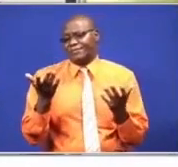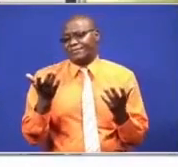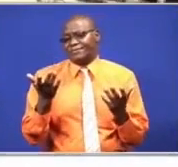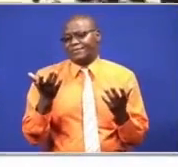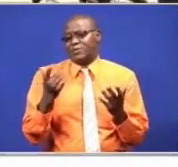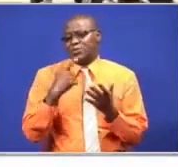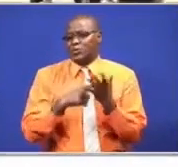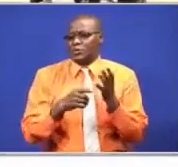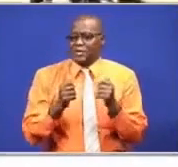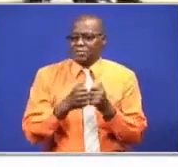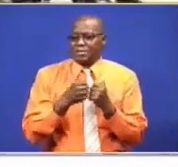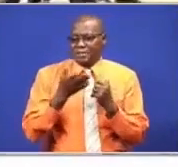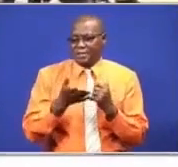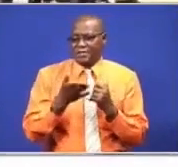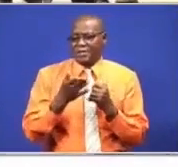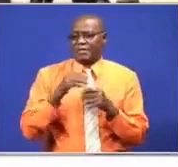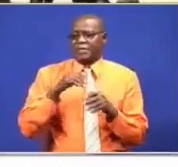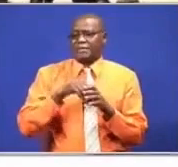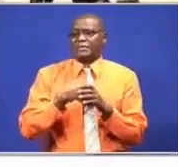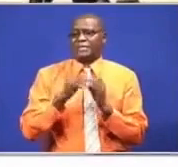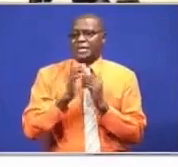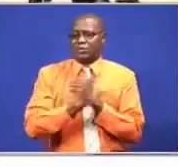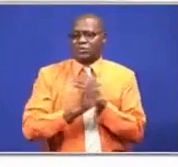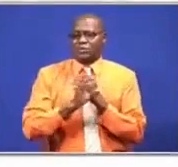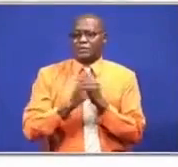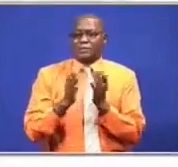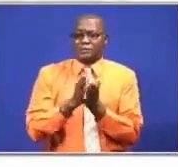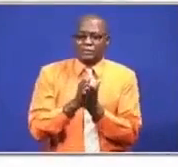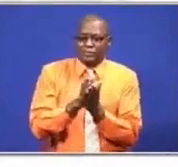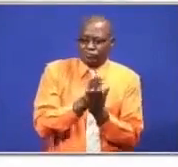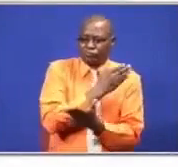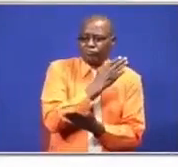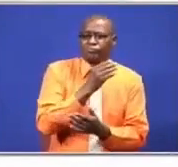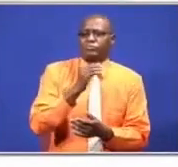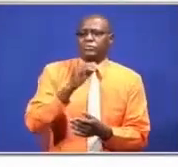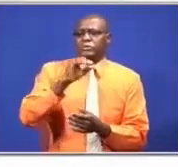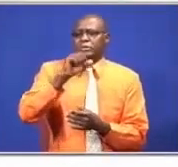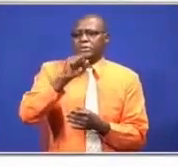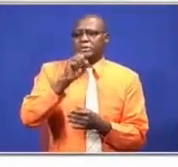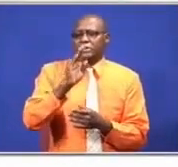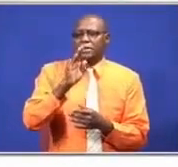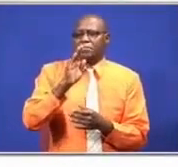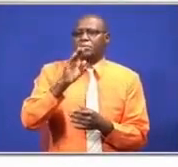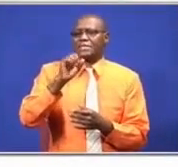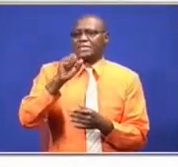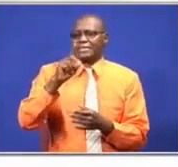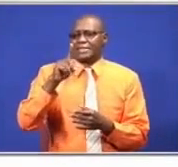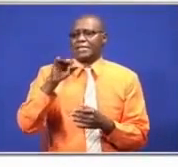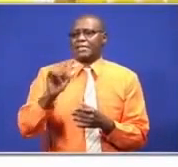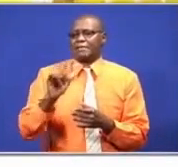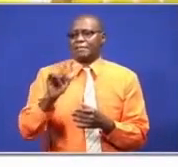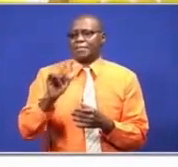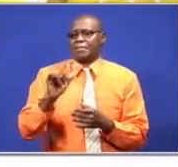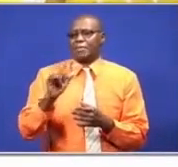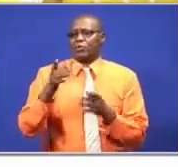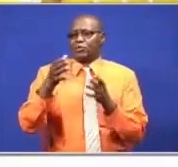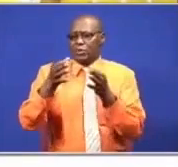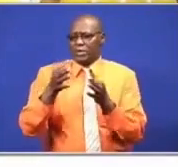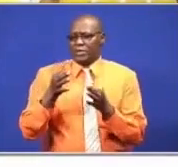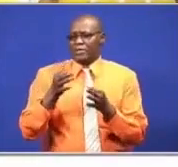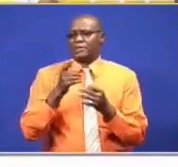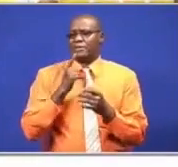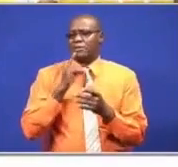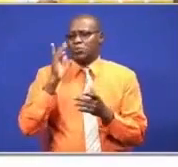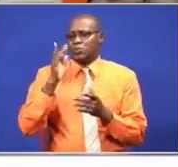happening in the country. In scrapping the subsidy, the Treasury says it intends to create physical space necessary